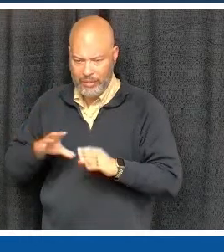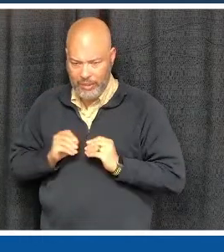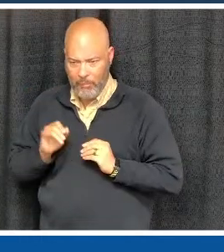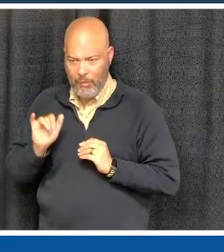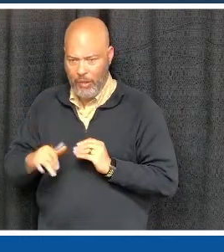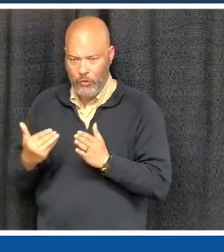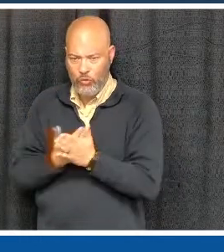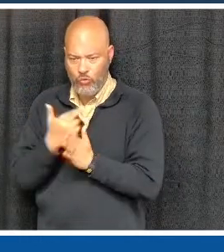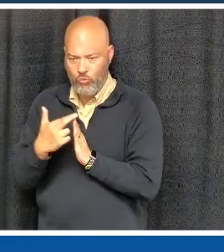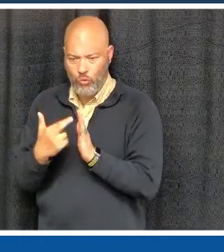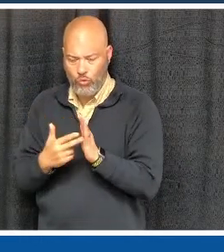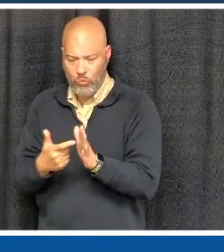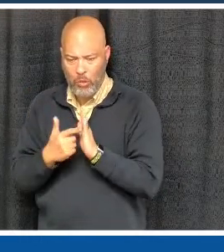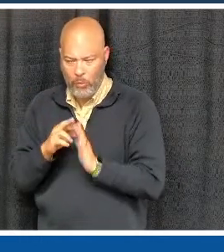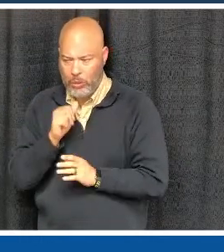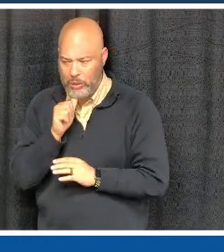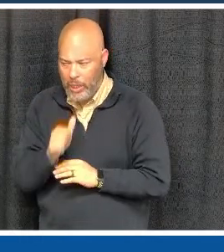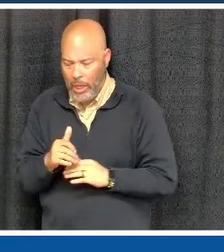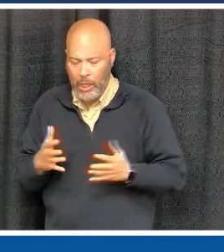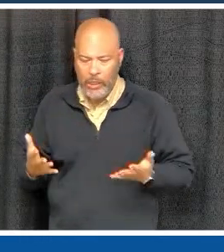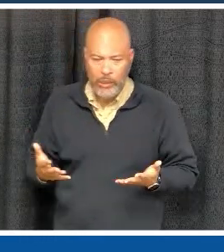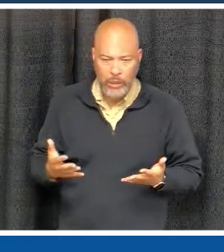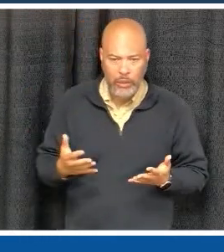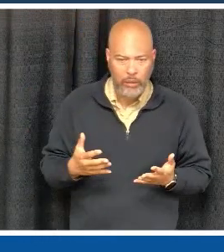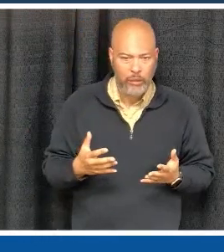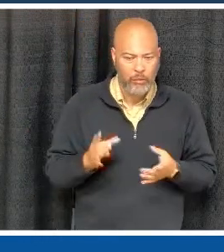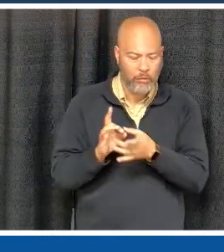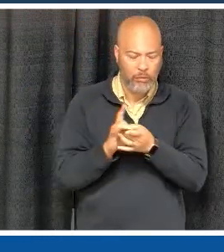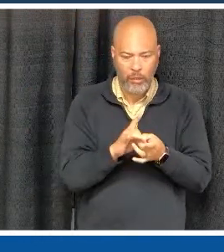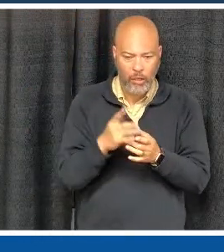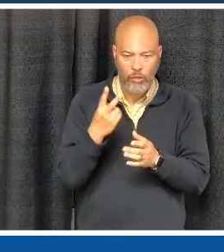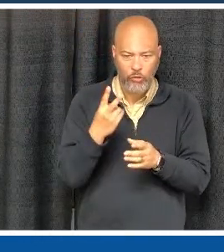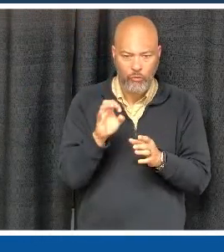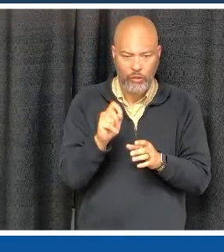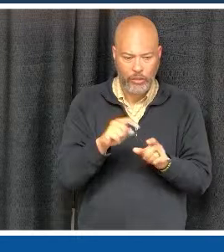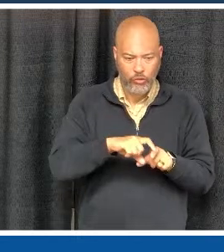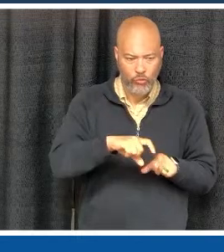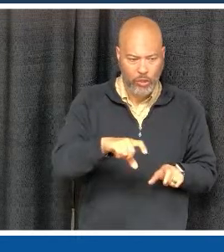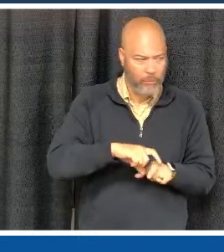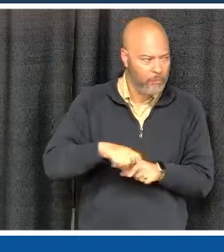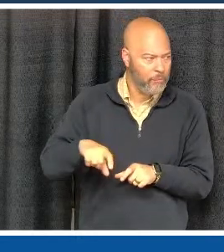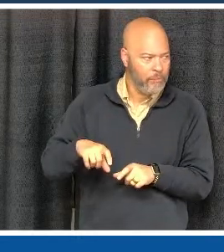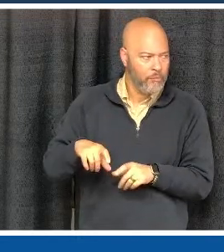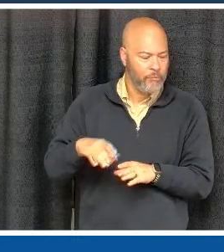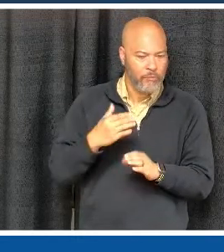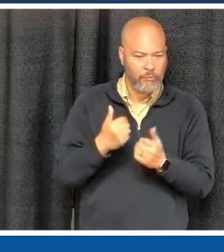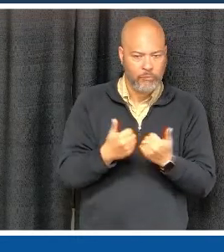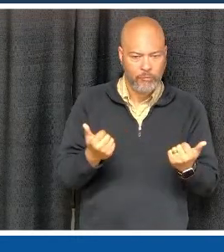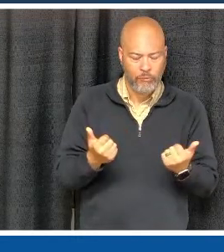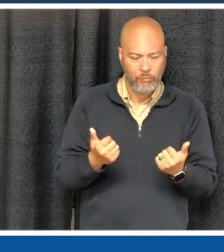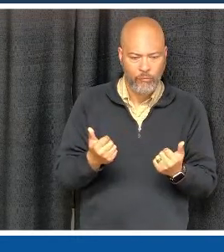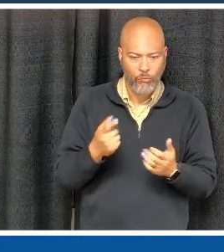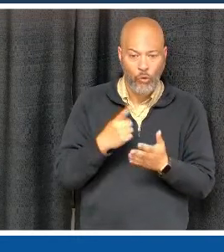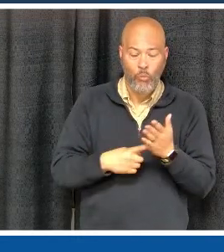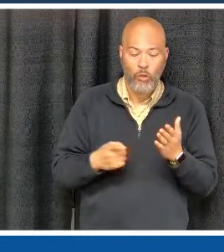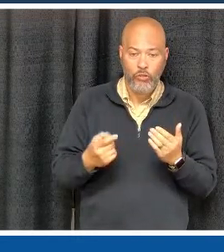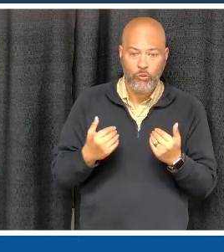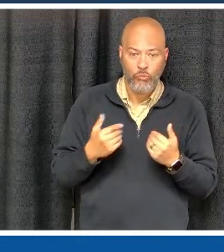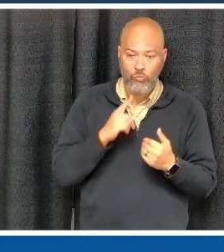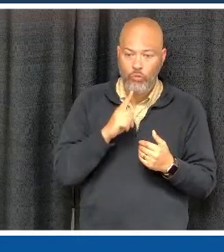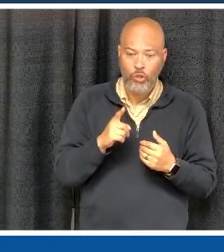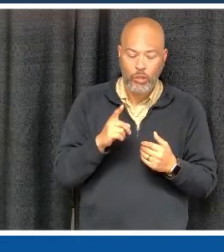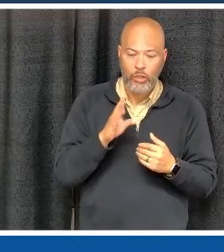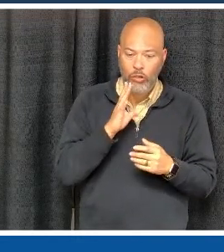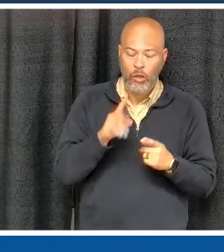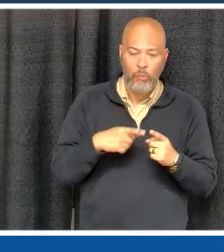PROAG requirements or not, regarding the 2-foot strip, everything with that. But what you really, you know, come back